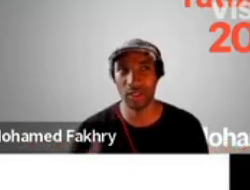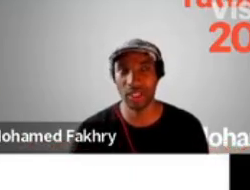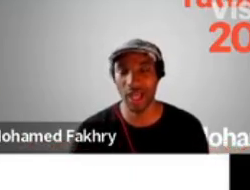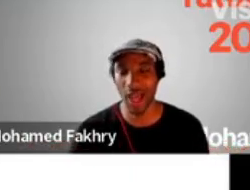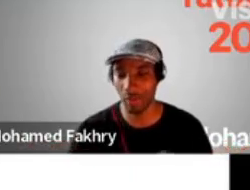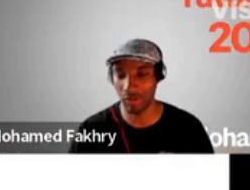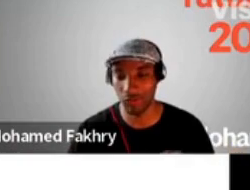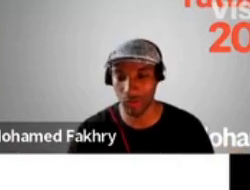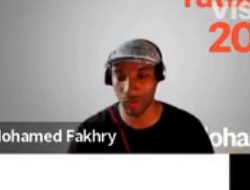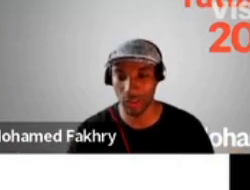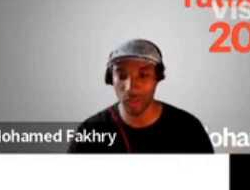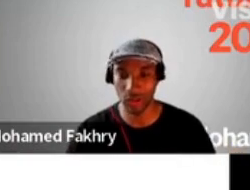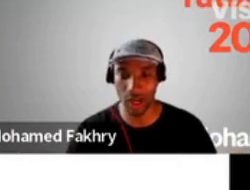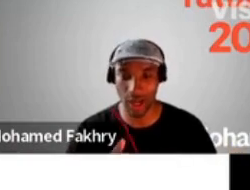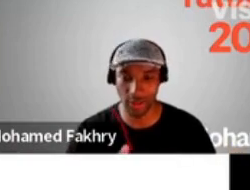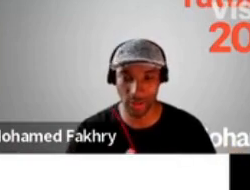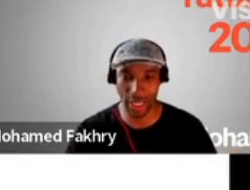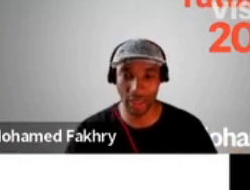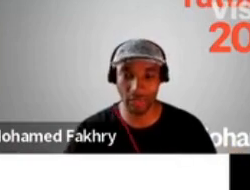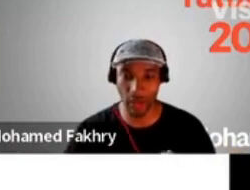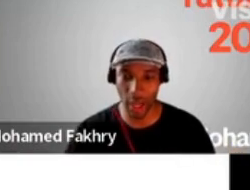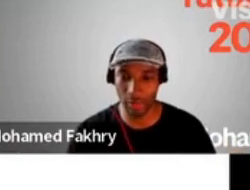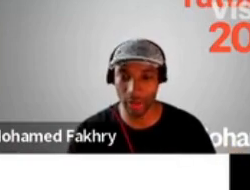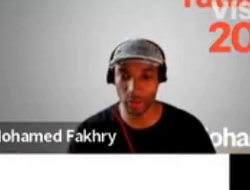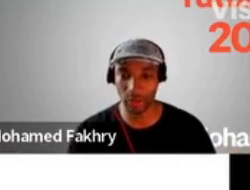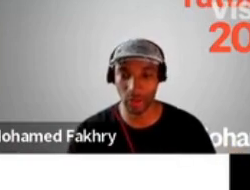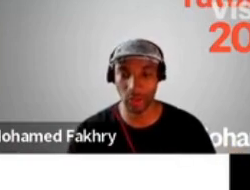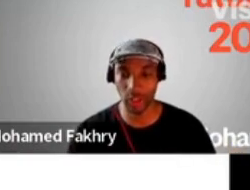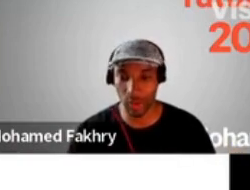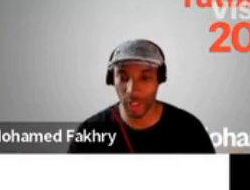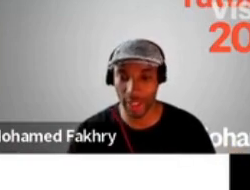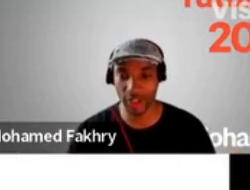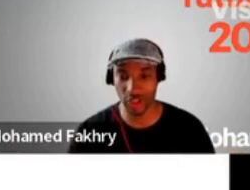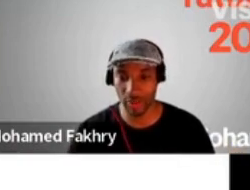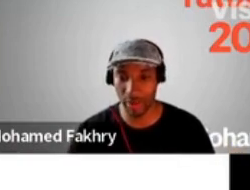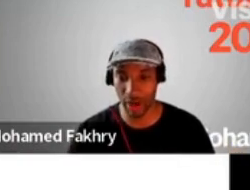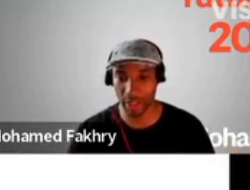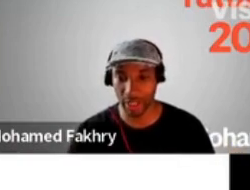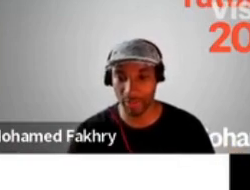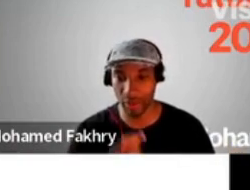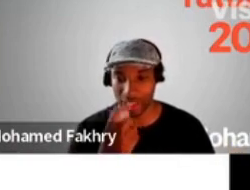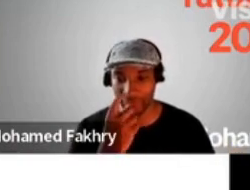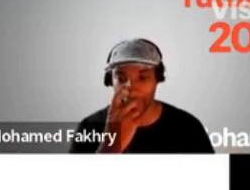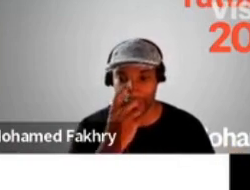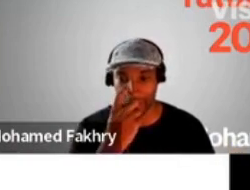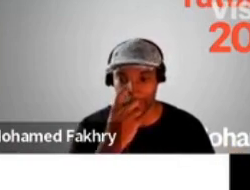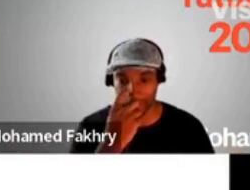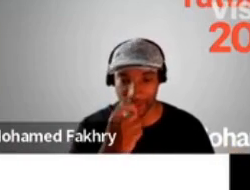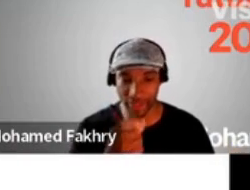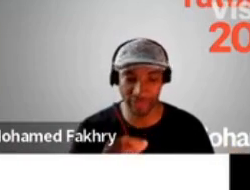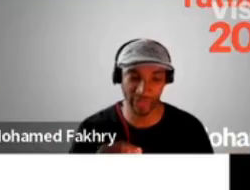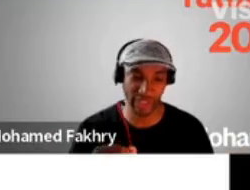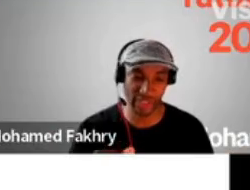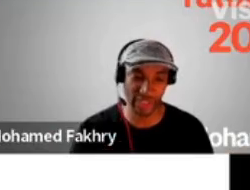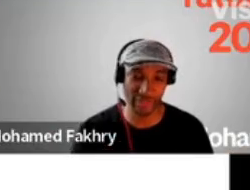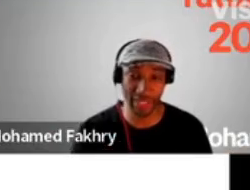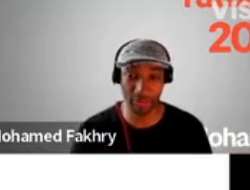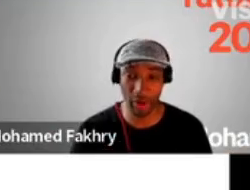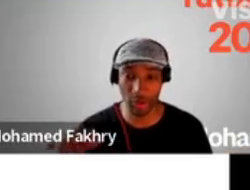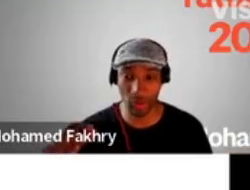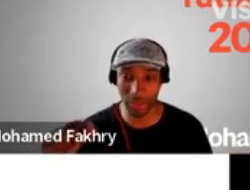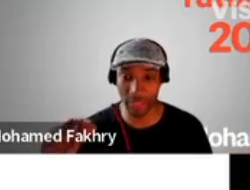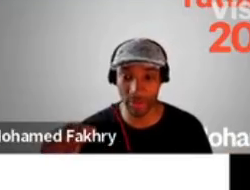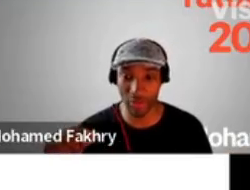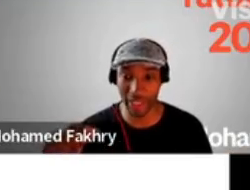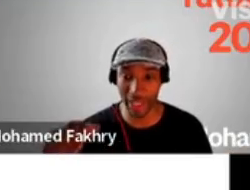was not really helpful to us to kind of help us with, the communication part, because I feel like, if that